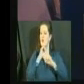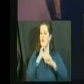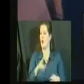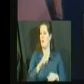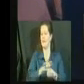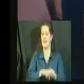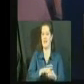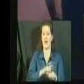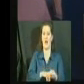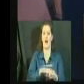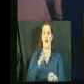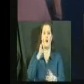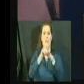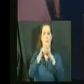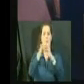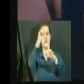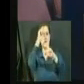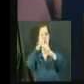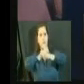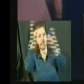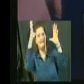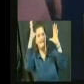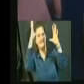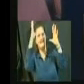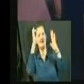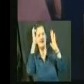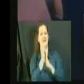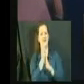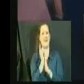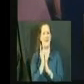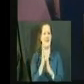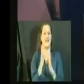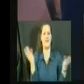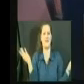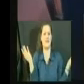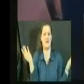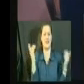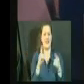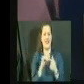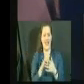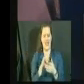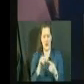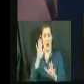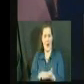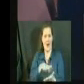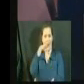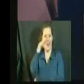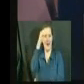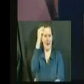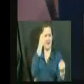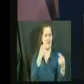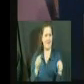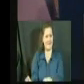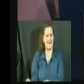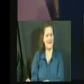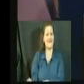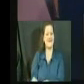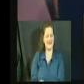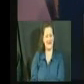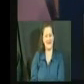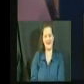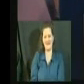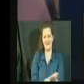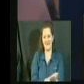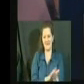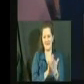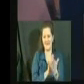aha moments, and those aha moments is when the greatest learning occurs. There's an old saying,